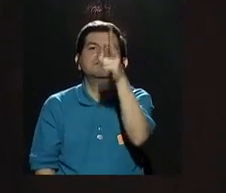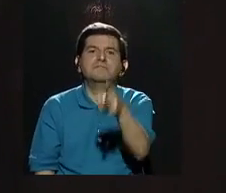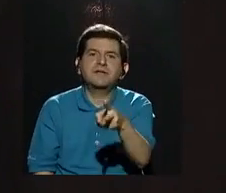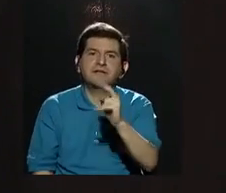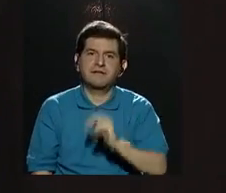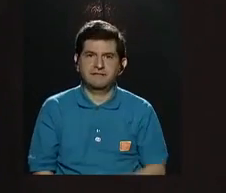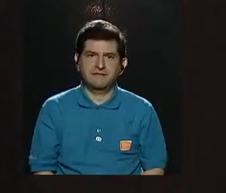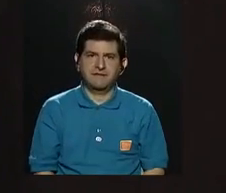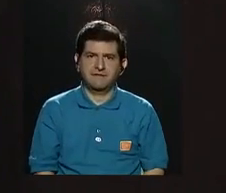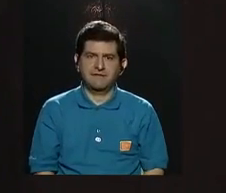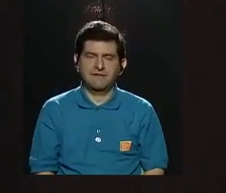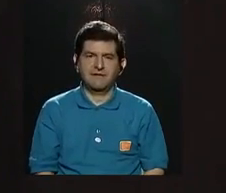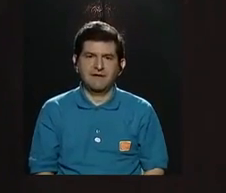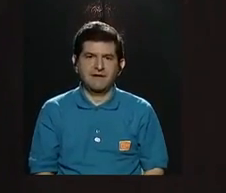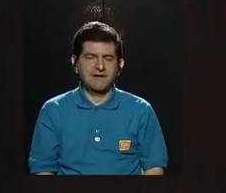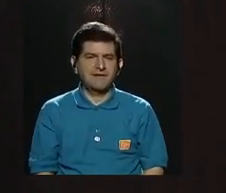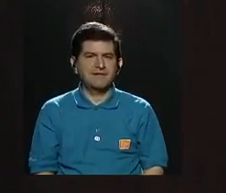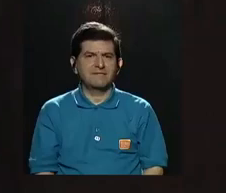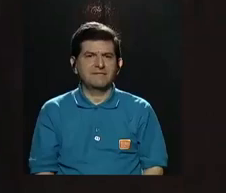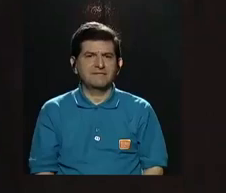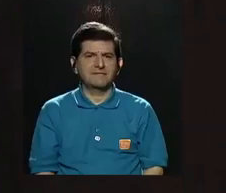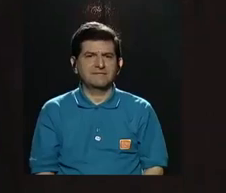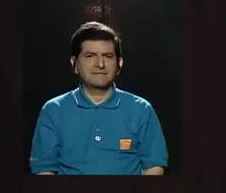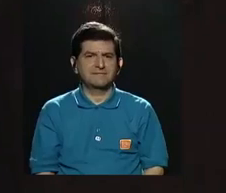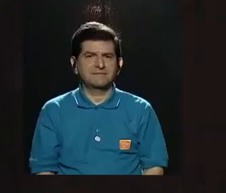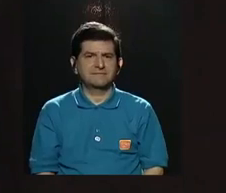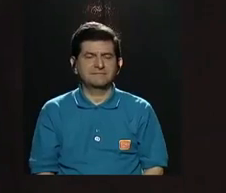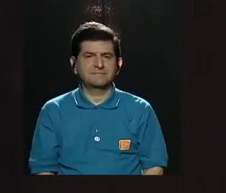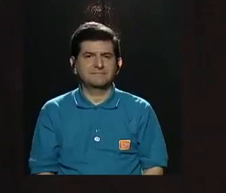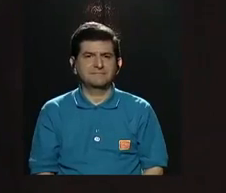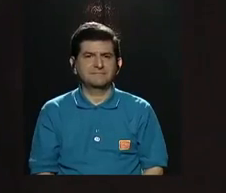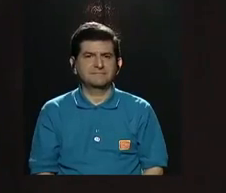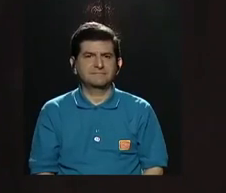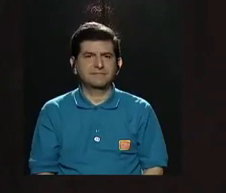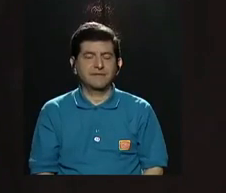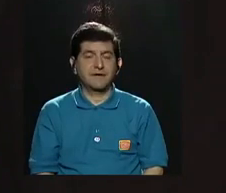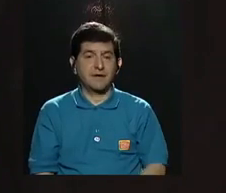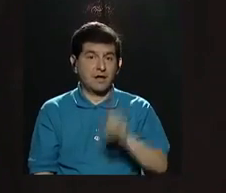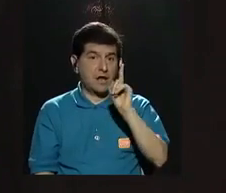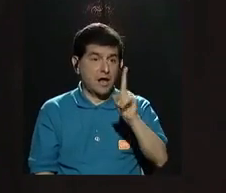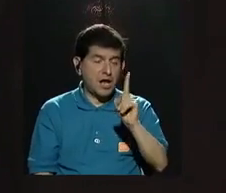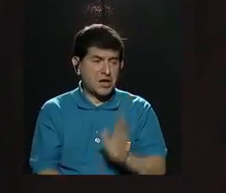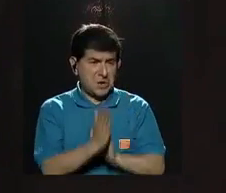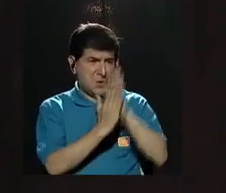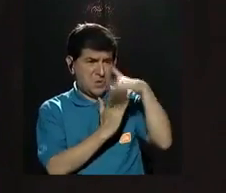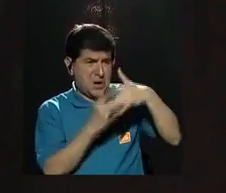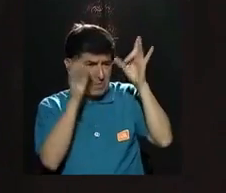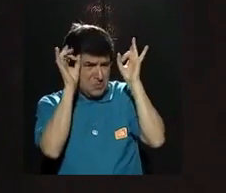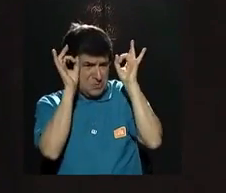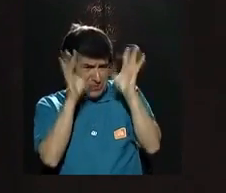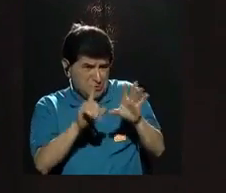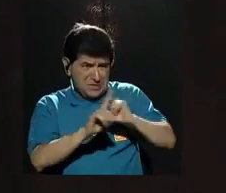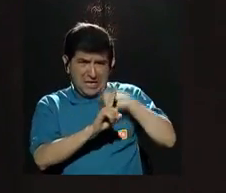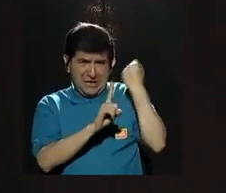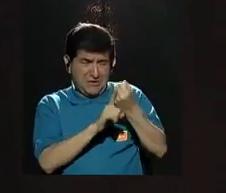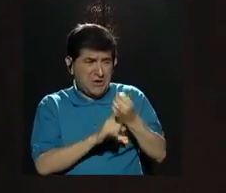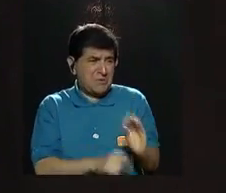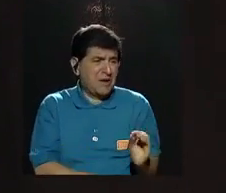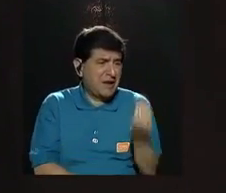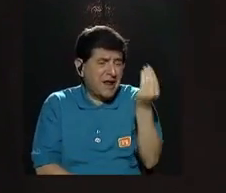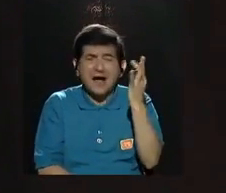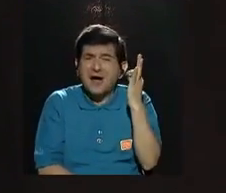why, such a devastating assault on young girls and young